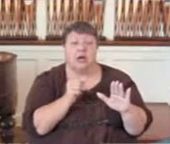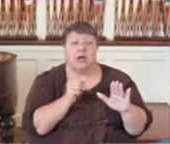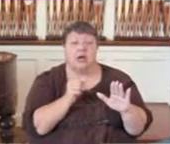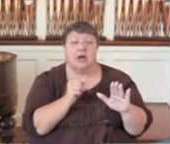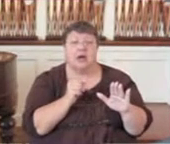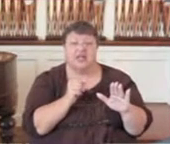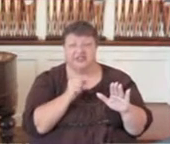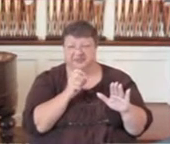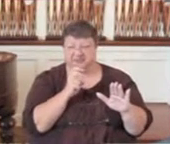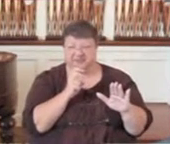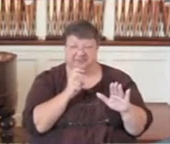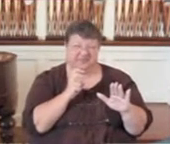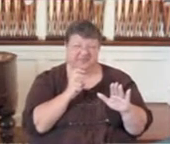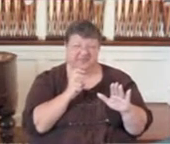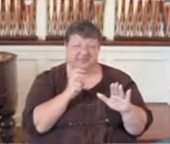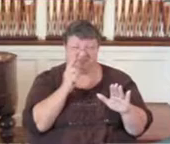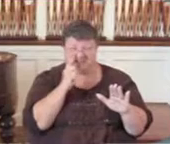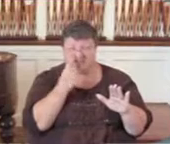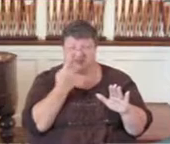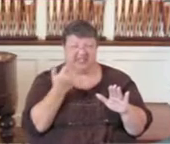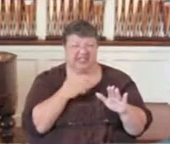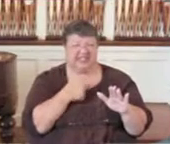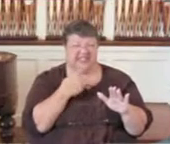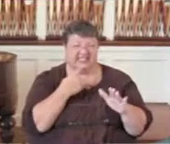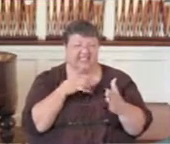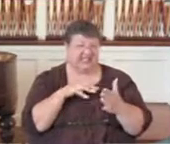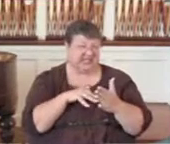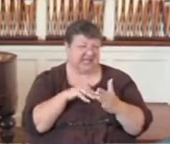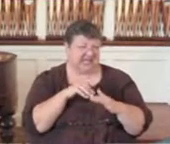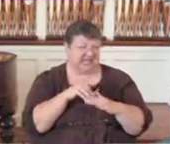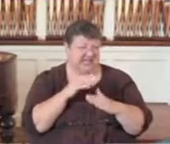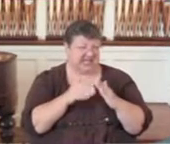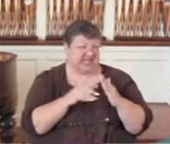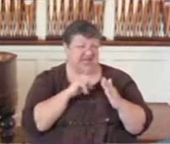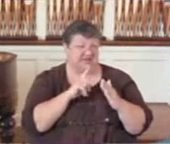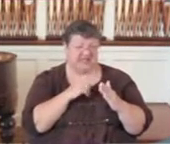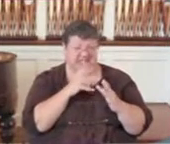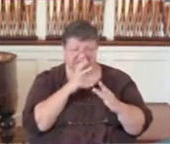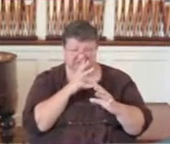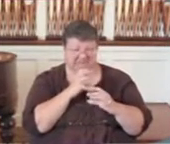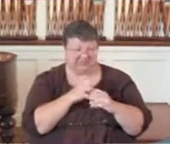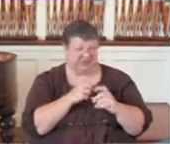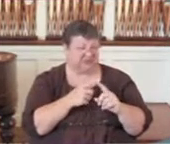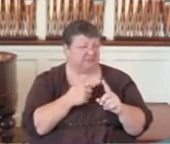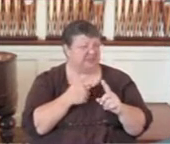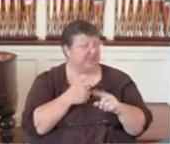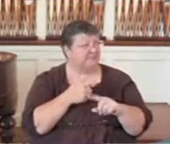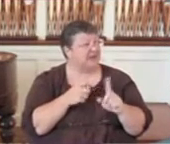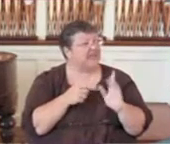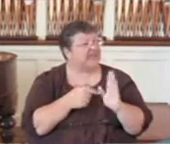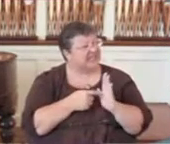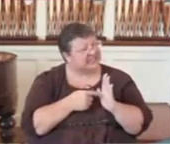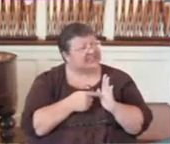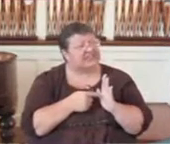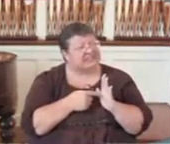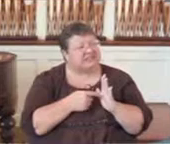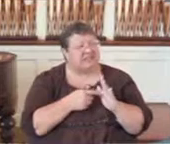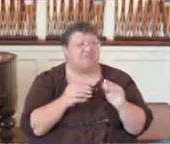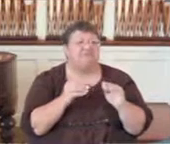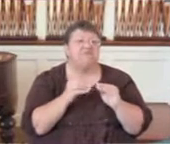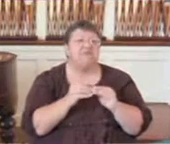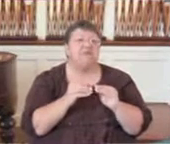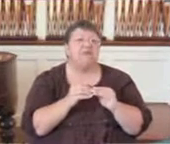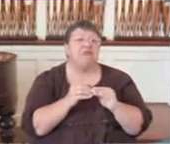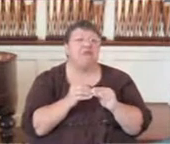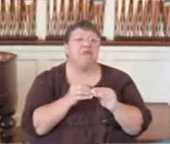stuffy. Anything that says study at the end is not real appealing to me. But this is more of